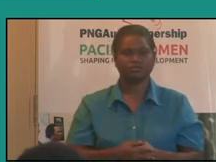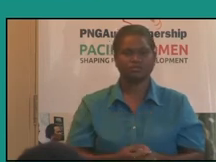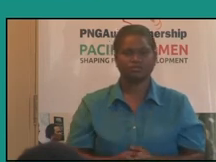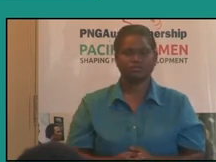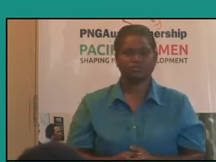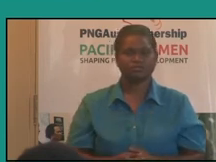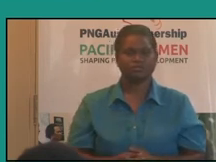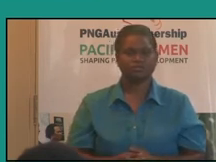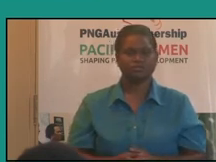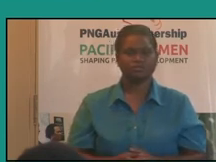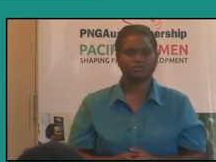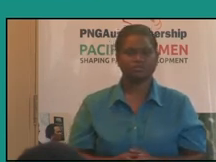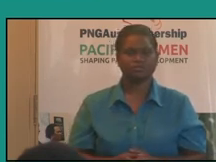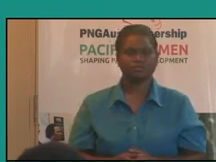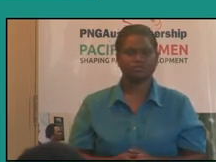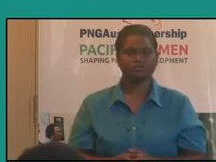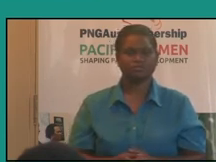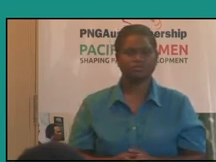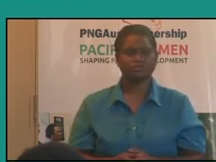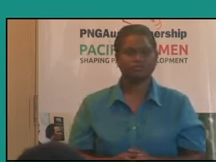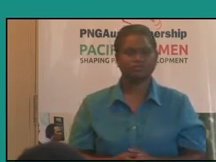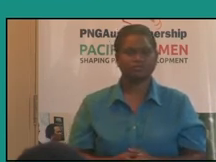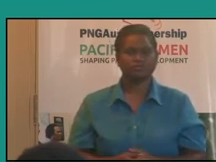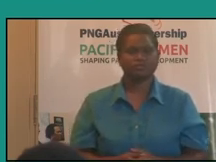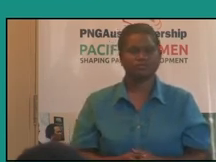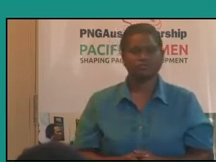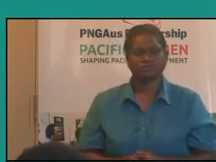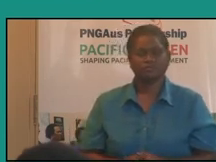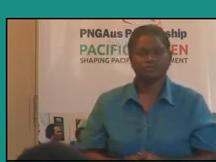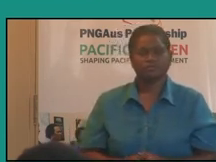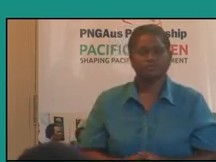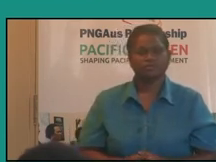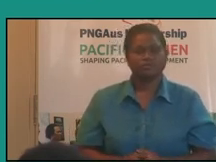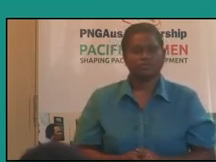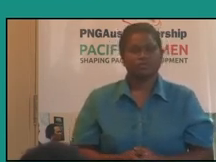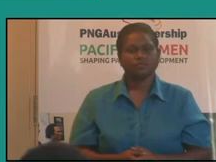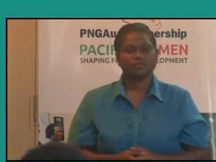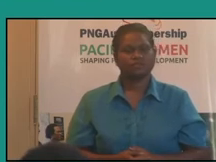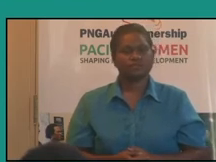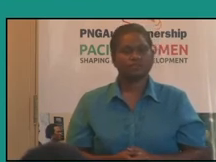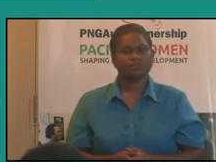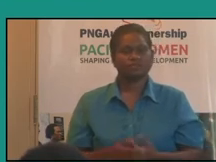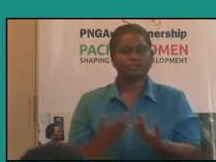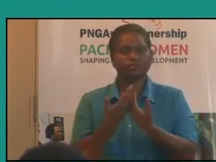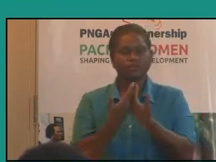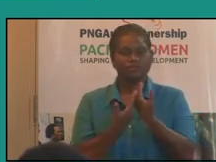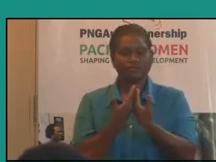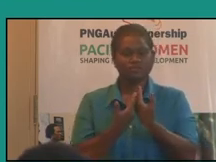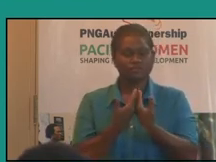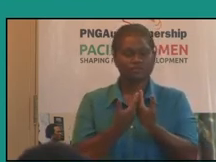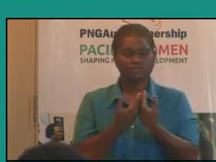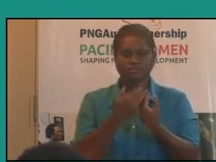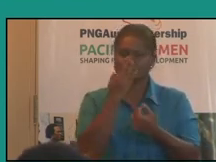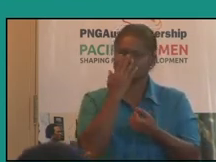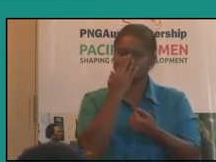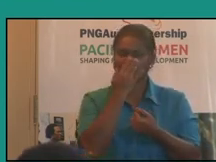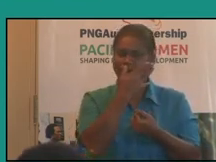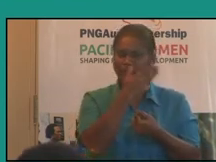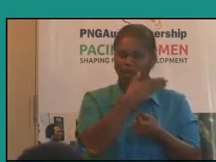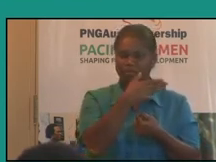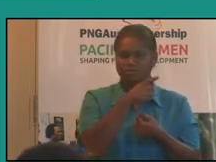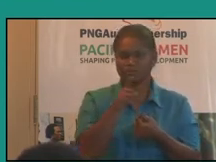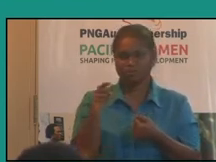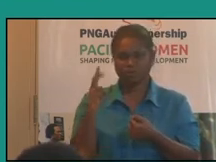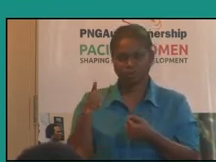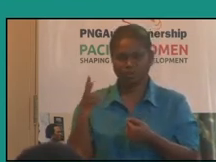asking about perspectives, whether asking young people, this is a university age from 19 to 25, if they would vote for a